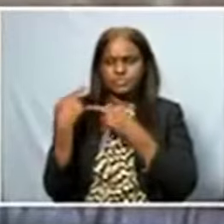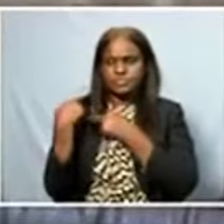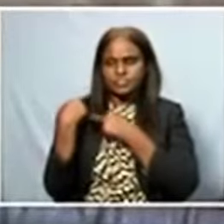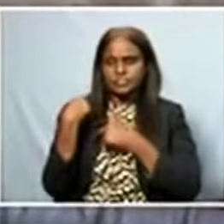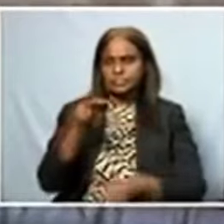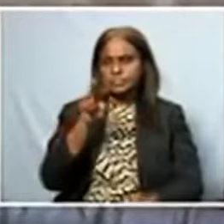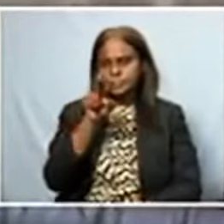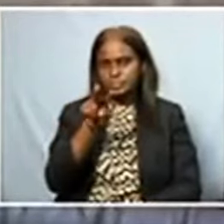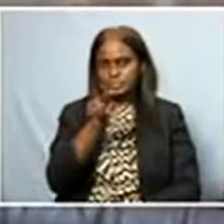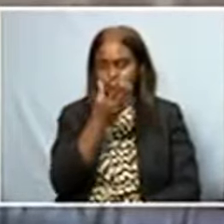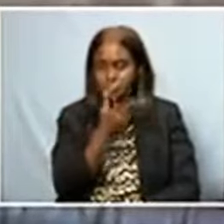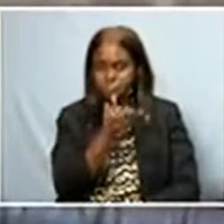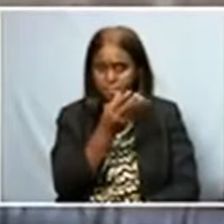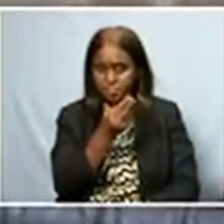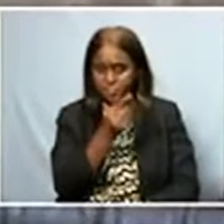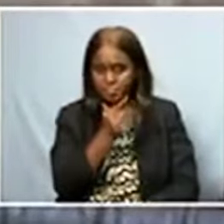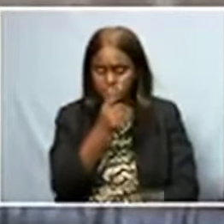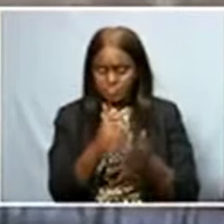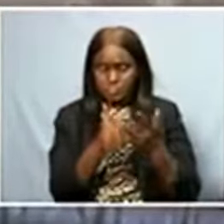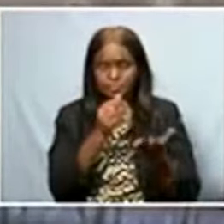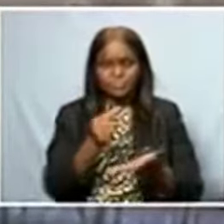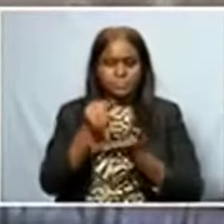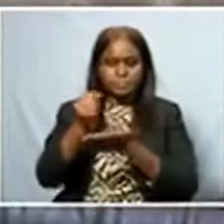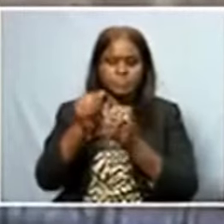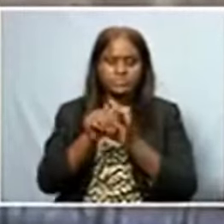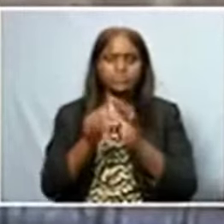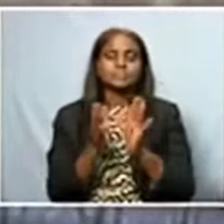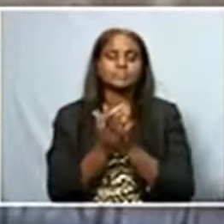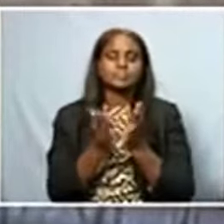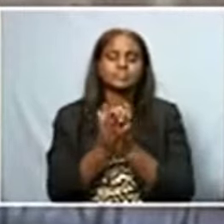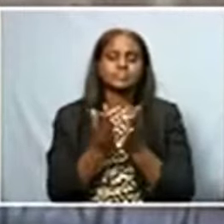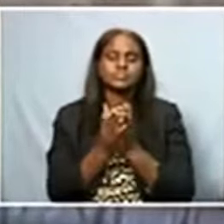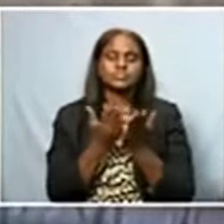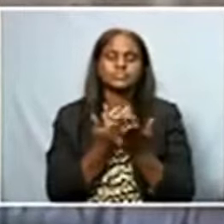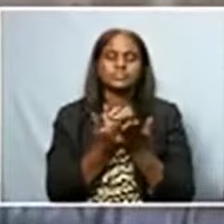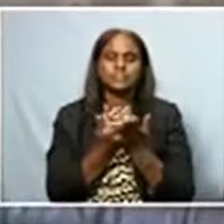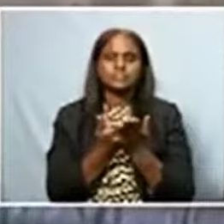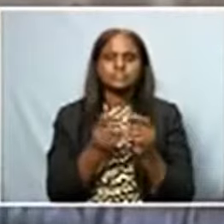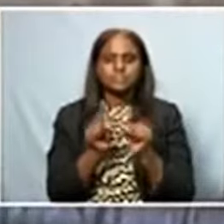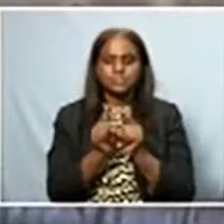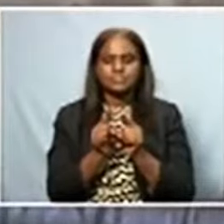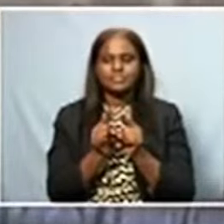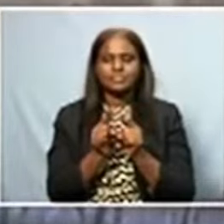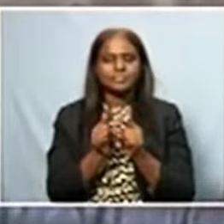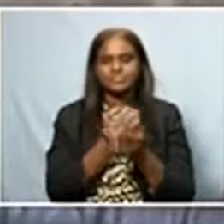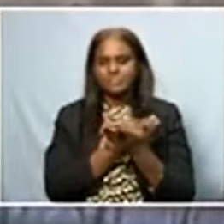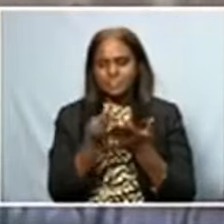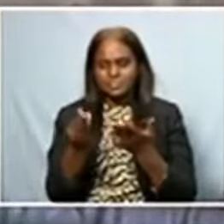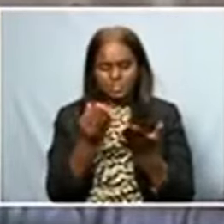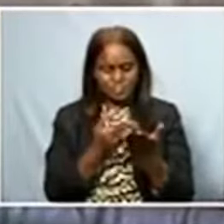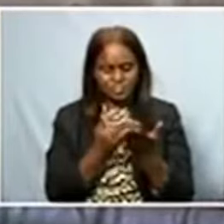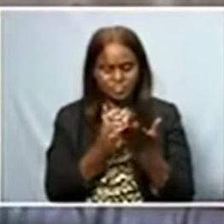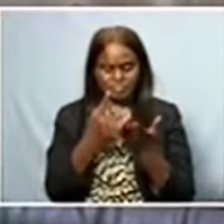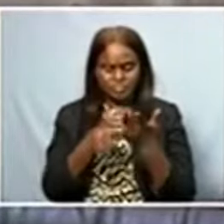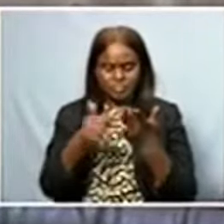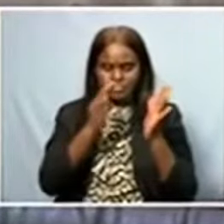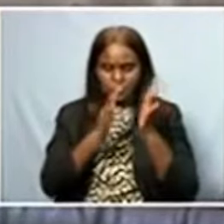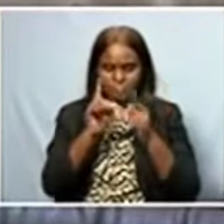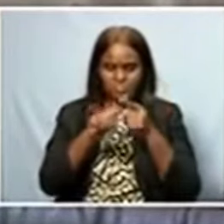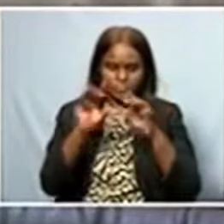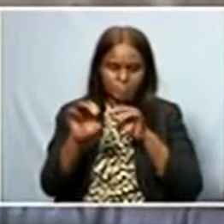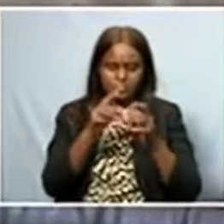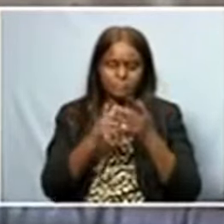watch on these funds that you are appropriating in this book, and setting it to fail, what are you intending to